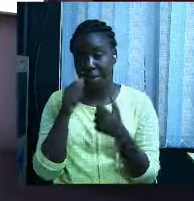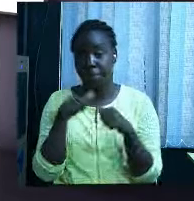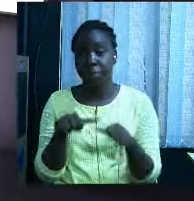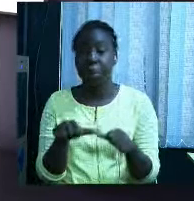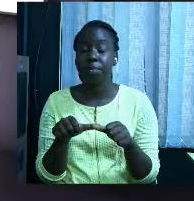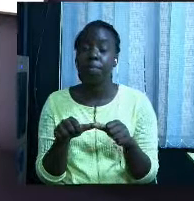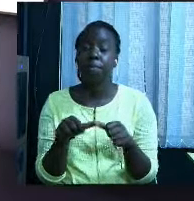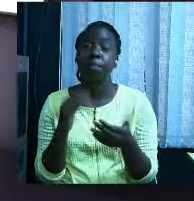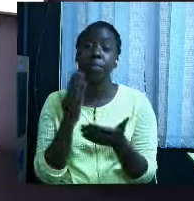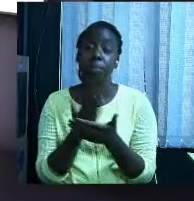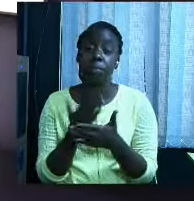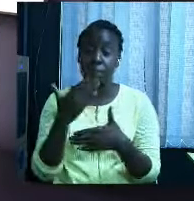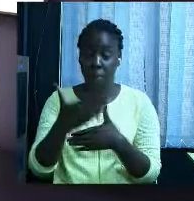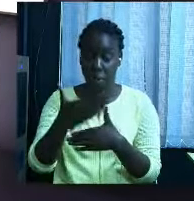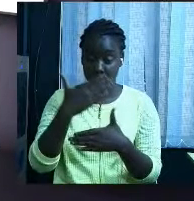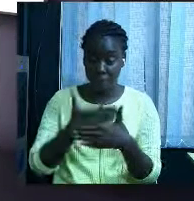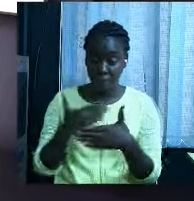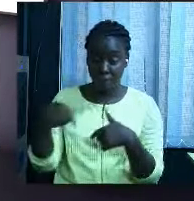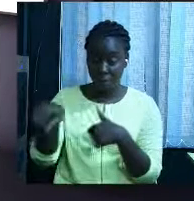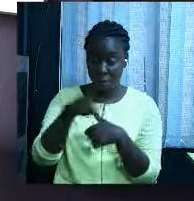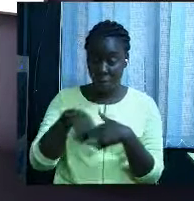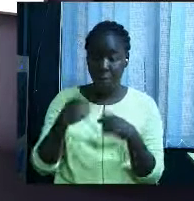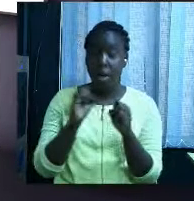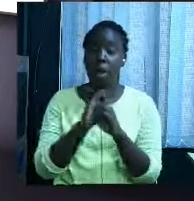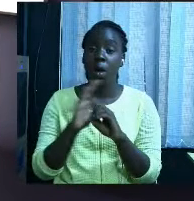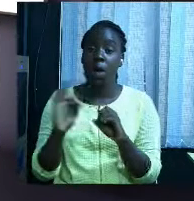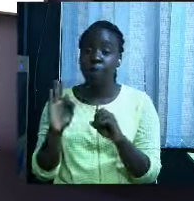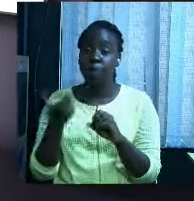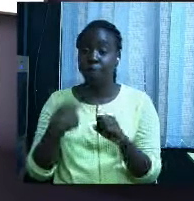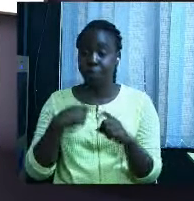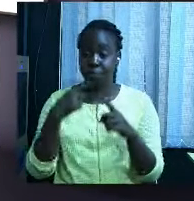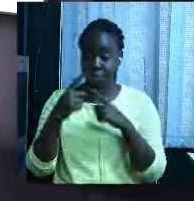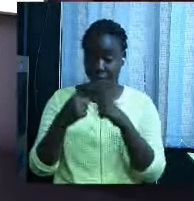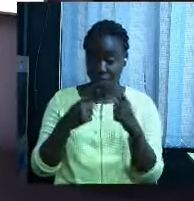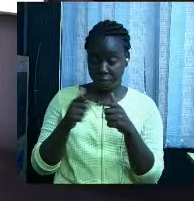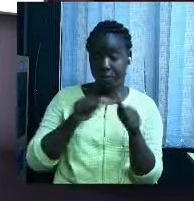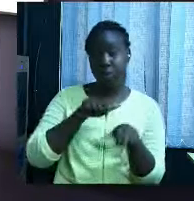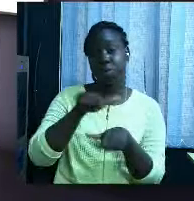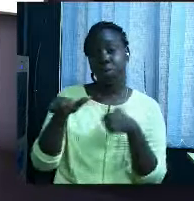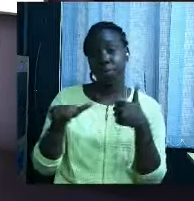Just before we went off, I was just talking about the way right now